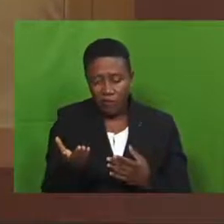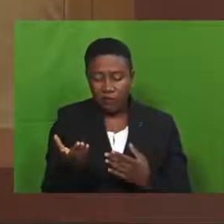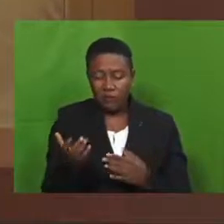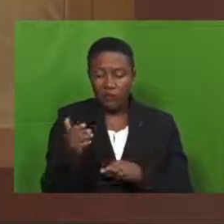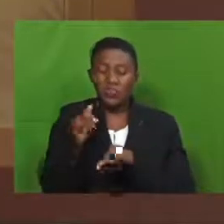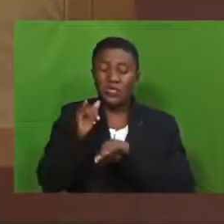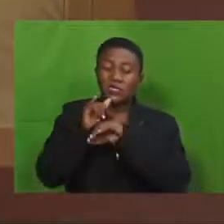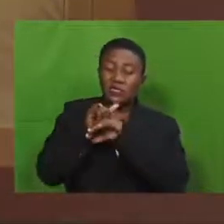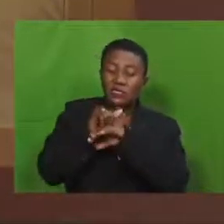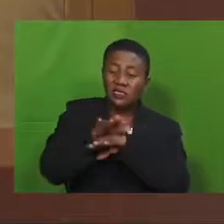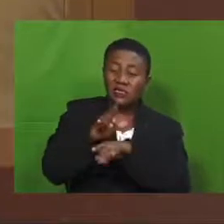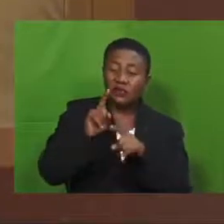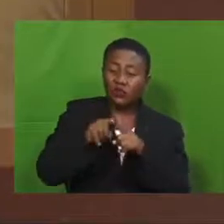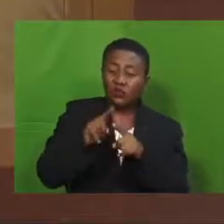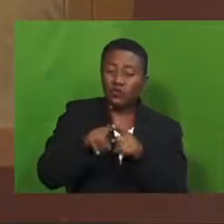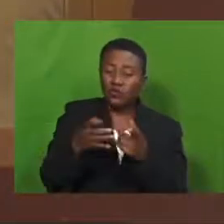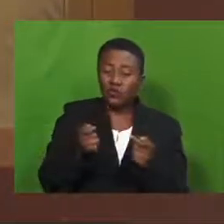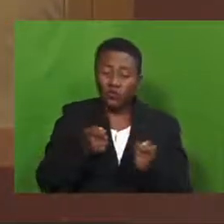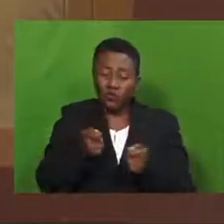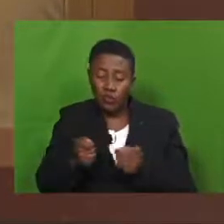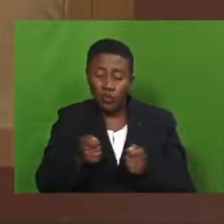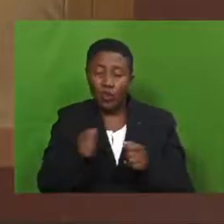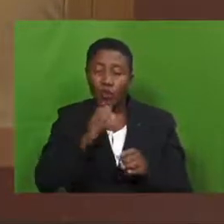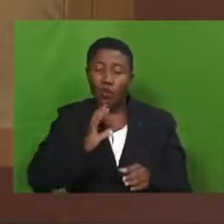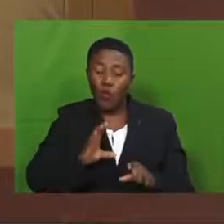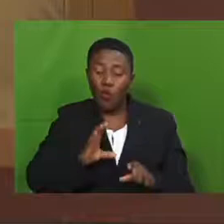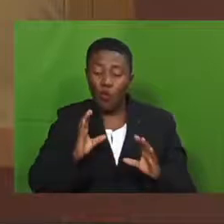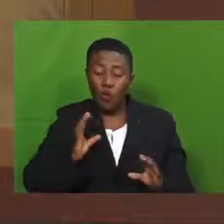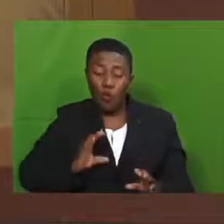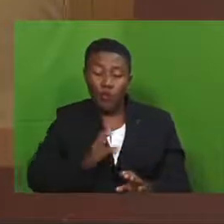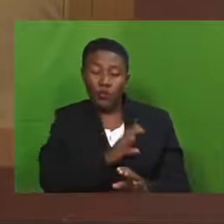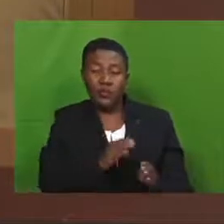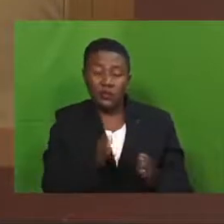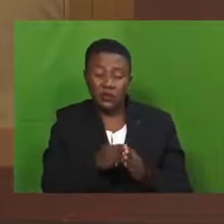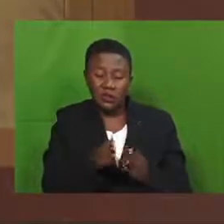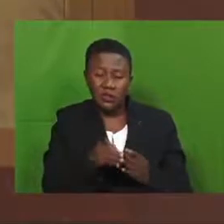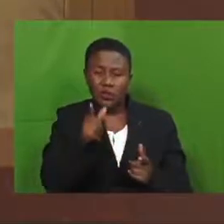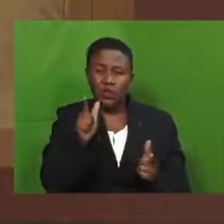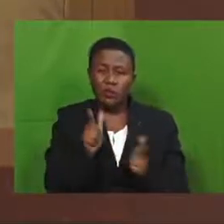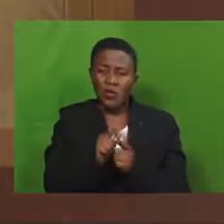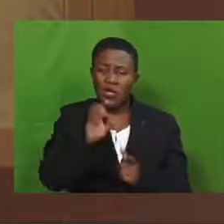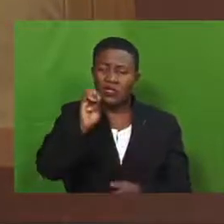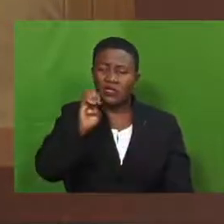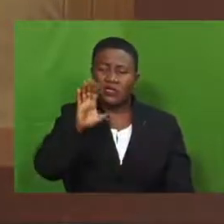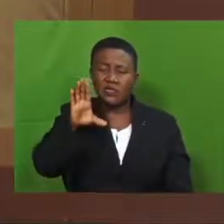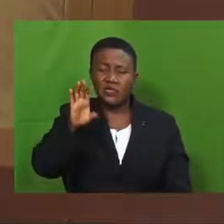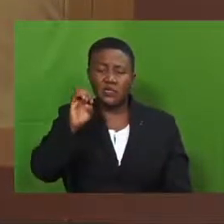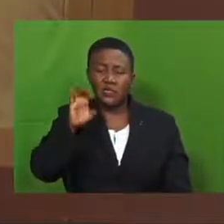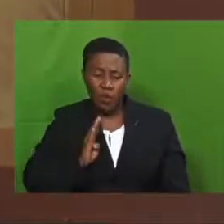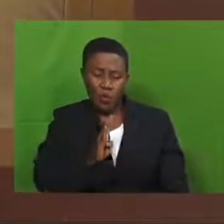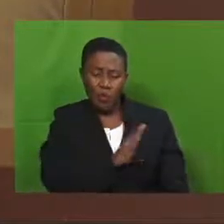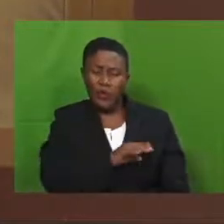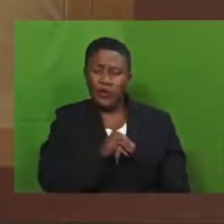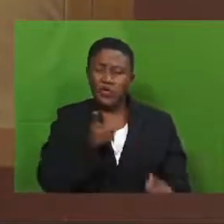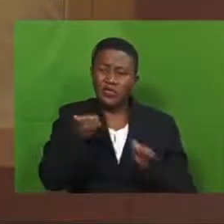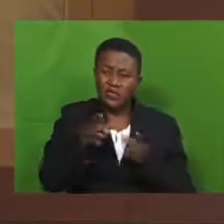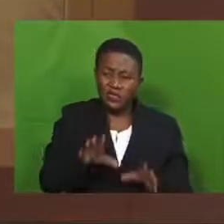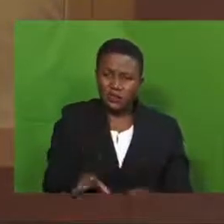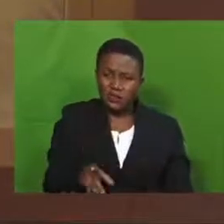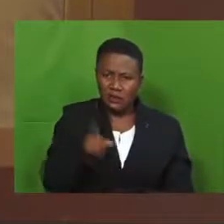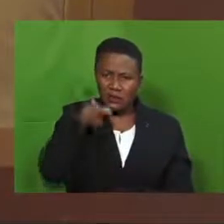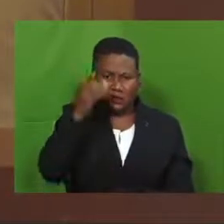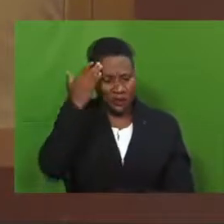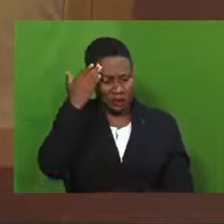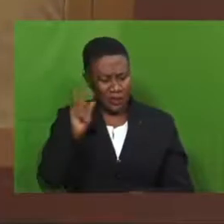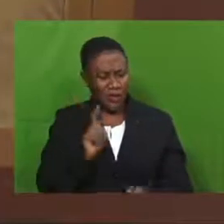steering committee meeting, and there are CEOs, board directors, and you are at a loss from or